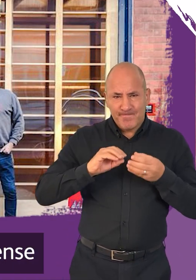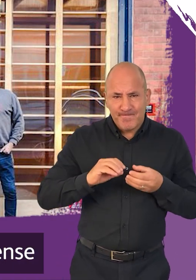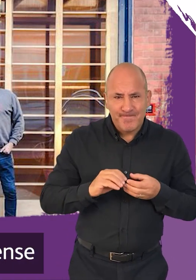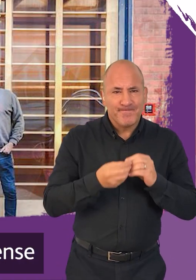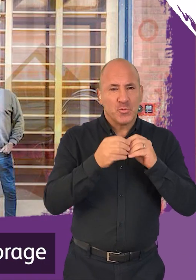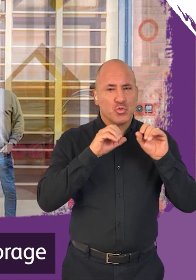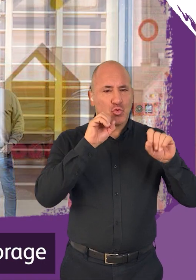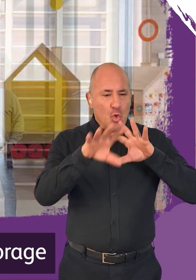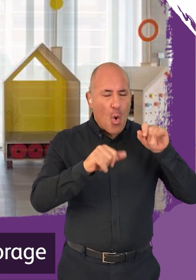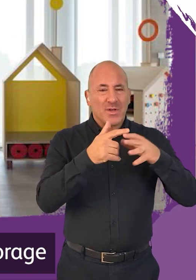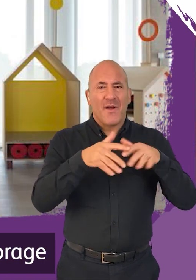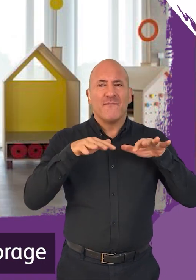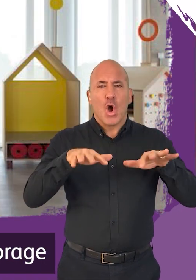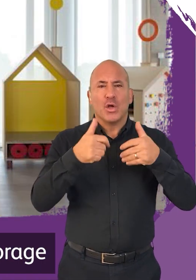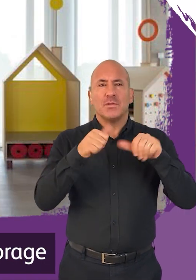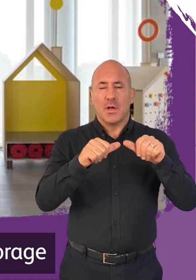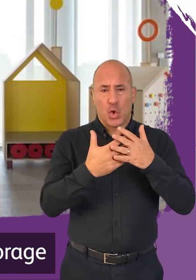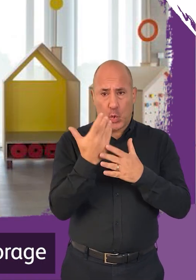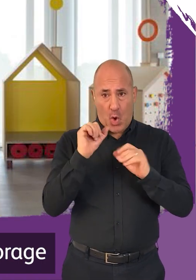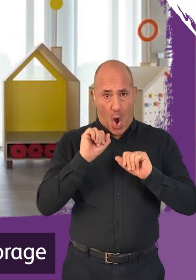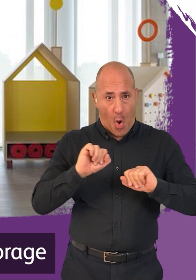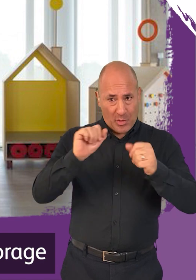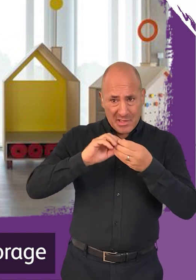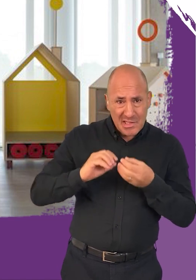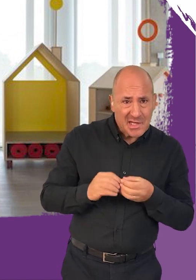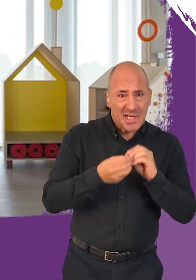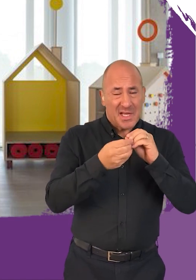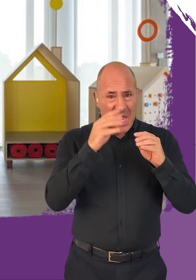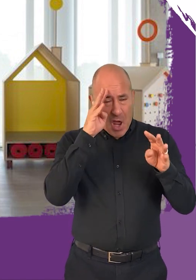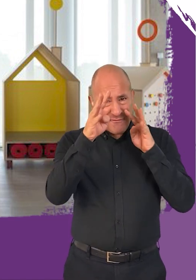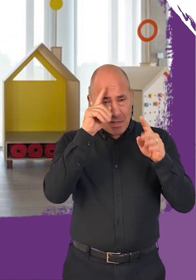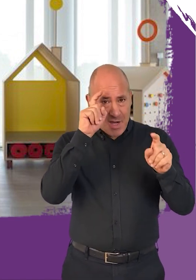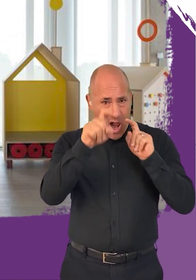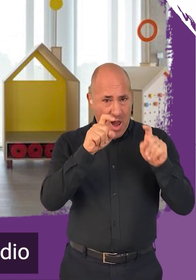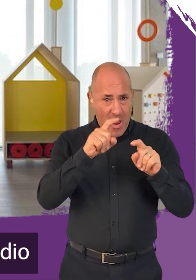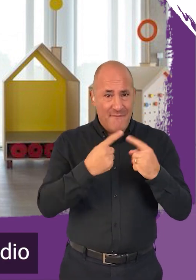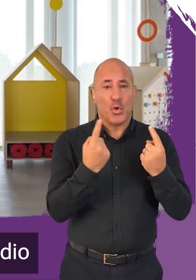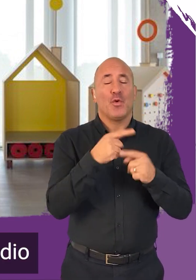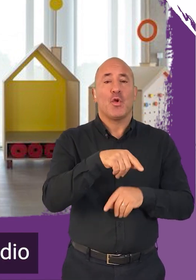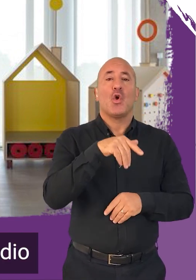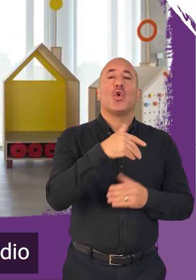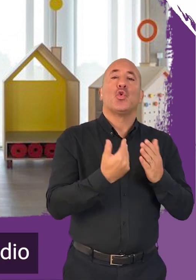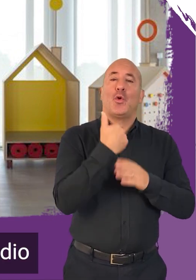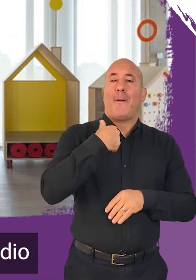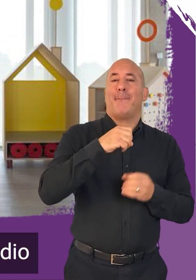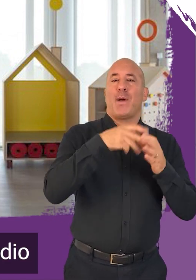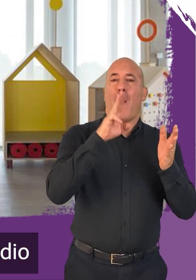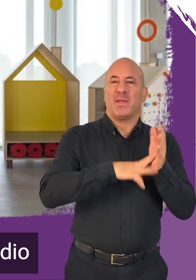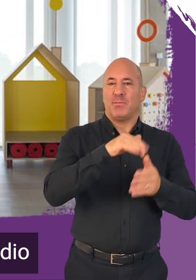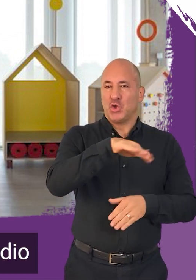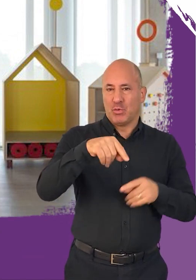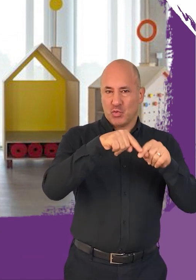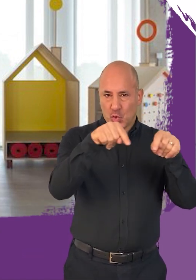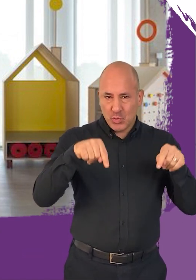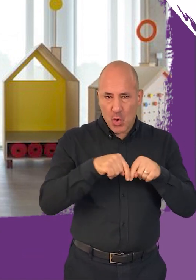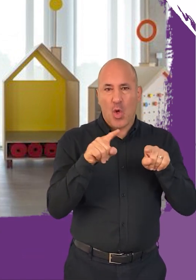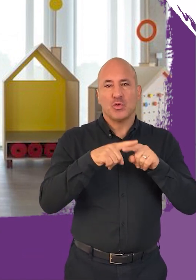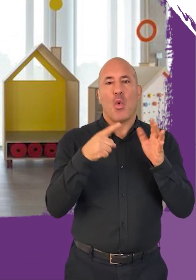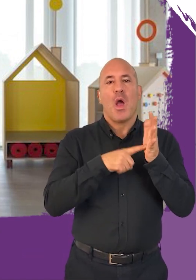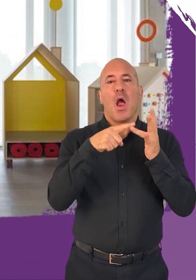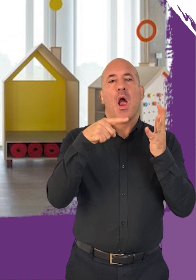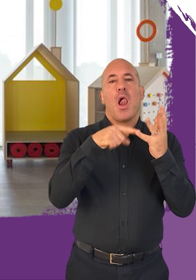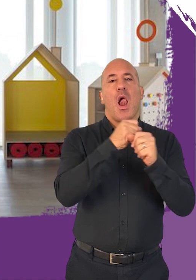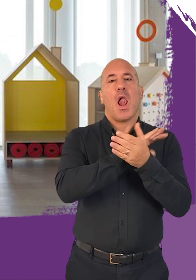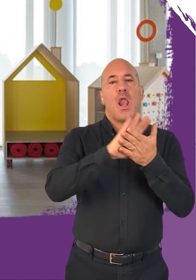they have worked with Sense on producing bespoke and innovative storage and furniture solutions for the new Birmingham Children's Studio, as well